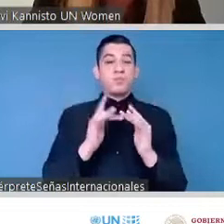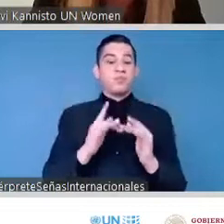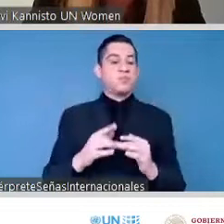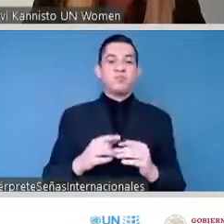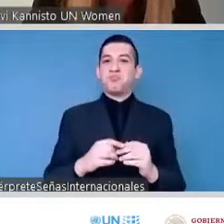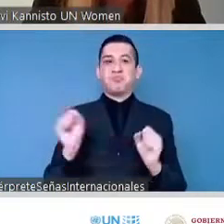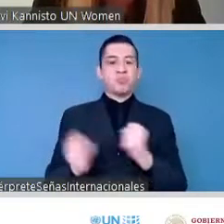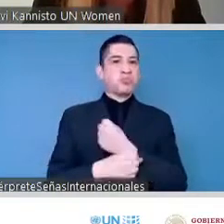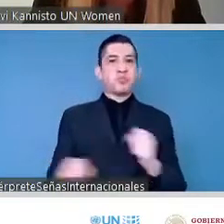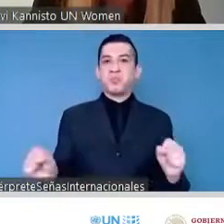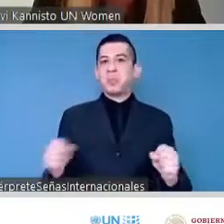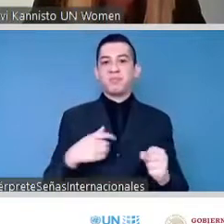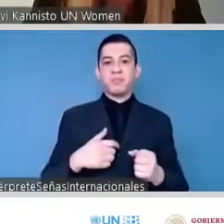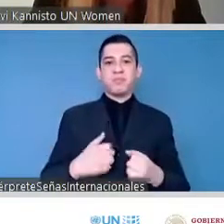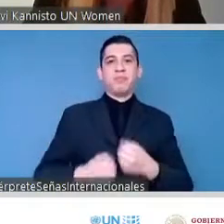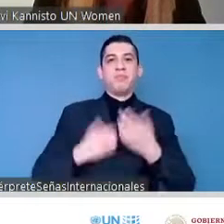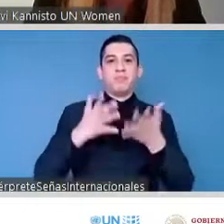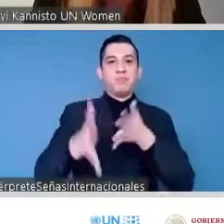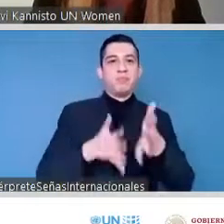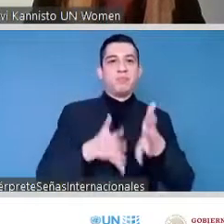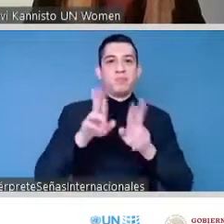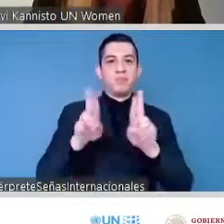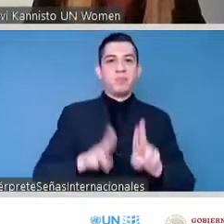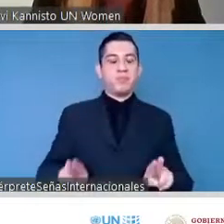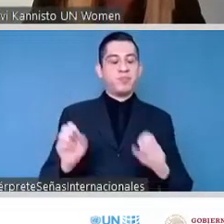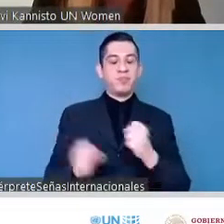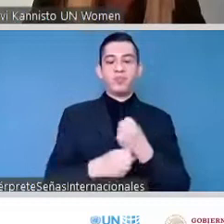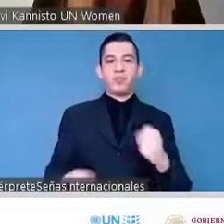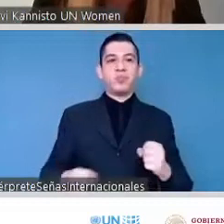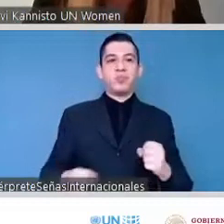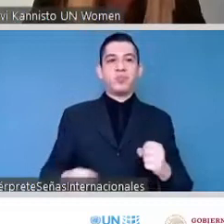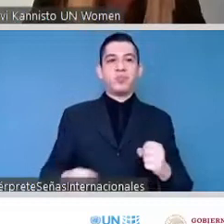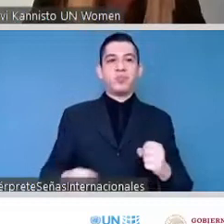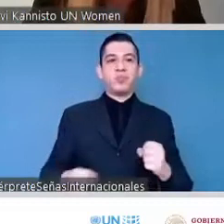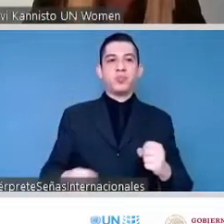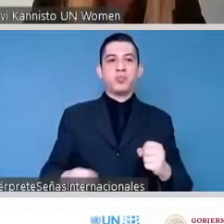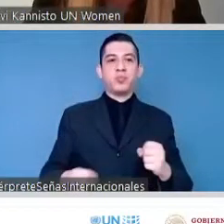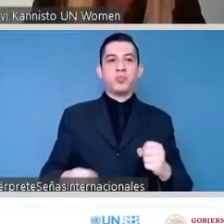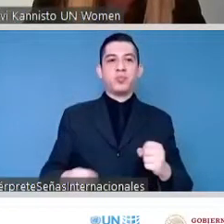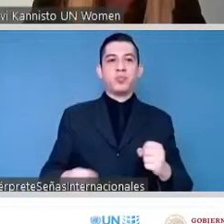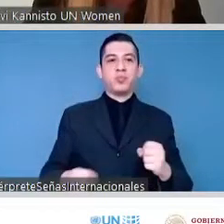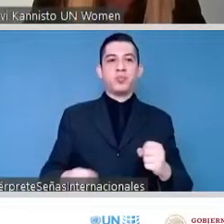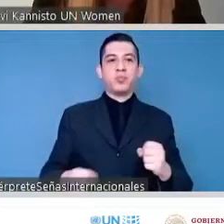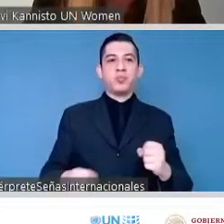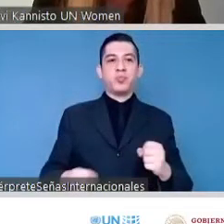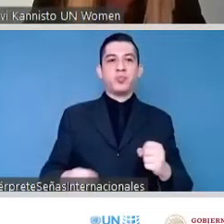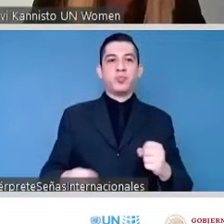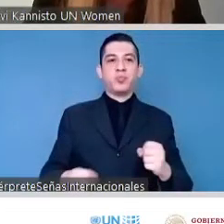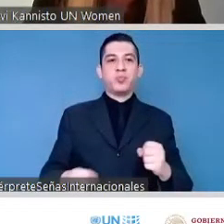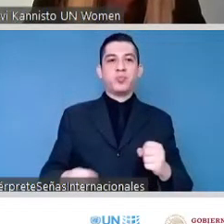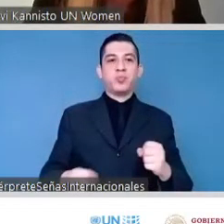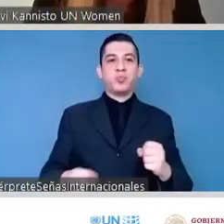of ongoing aggression of Russian Federation against Ukraine and occupation by Russian Federation territory